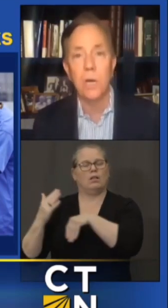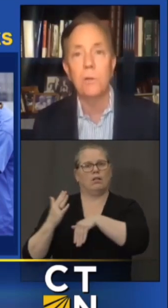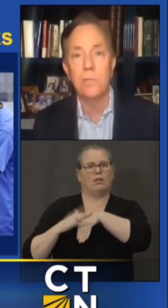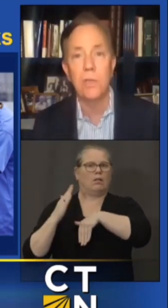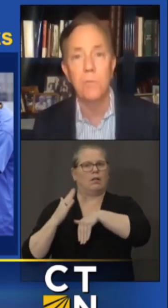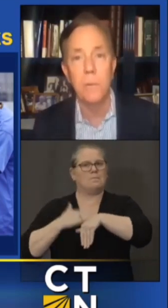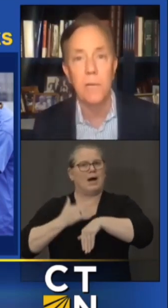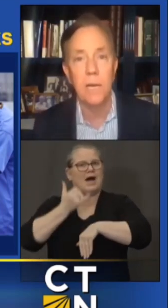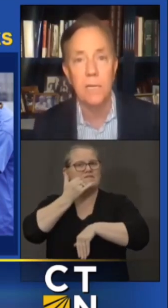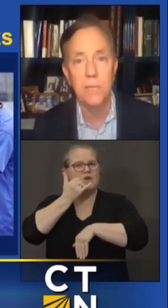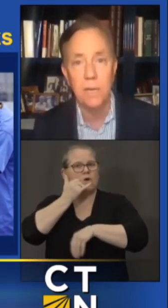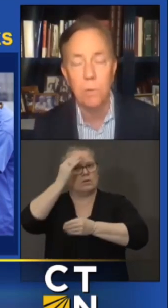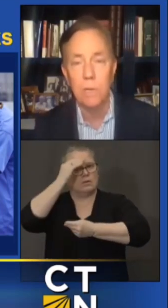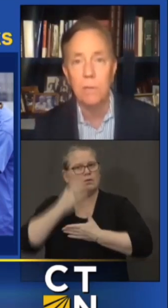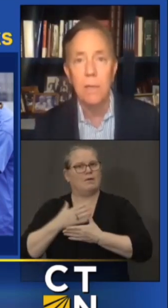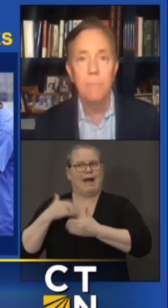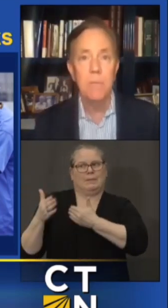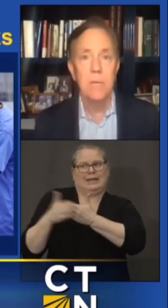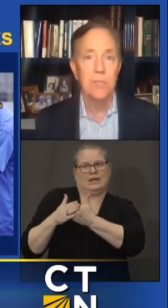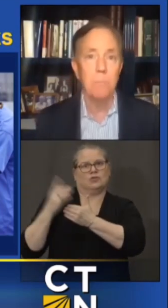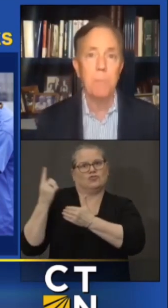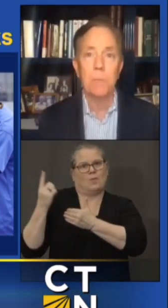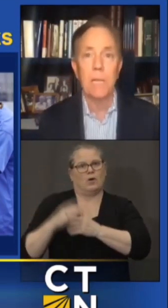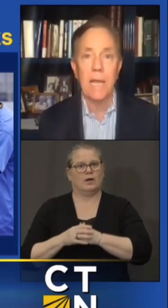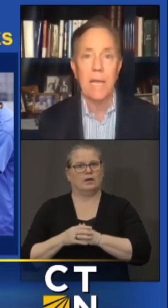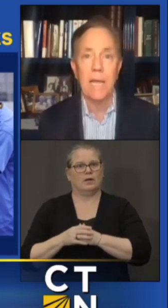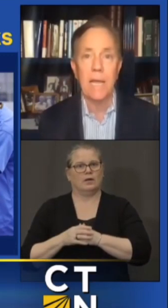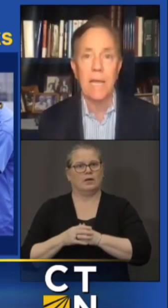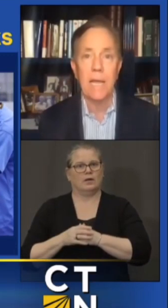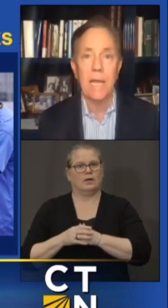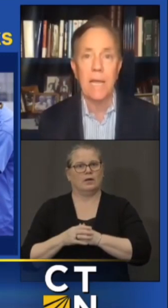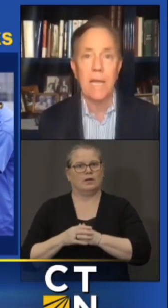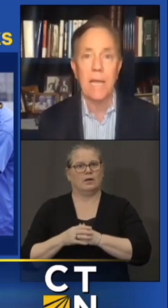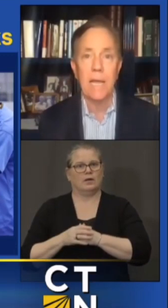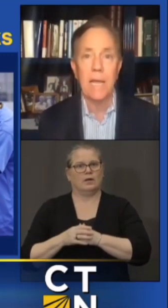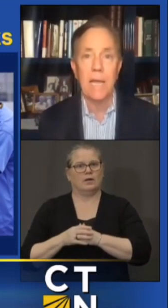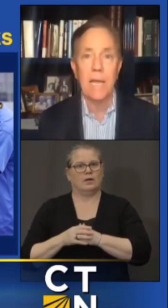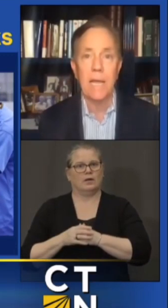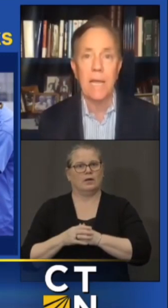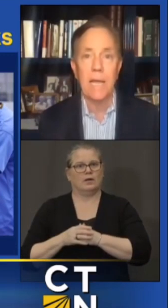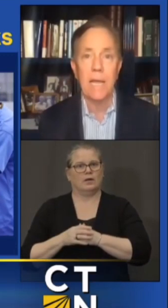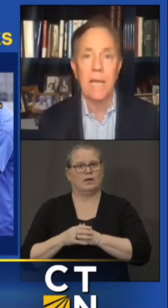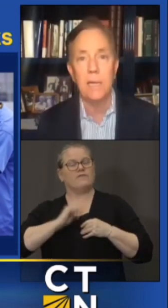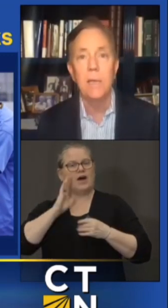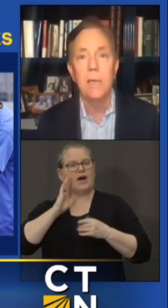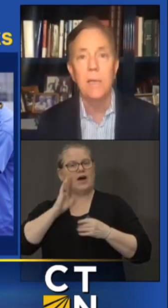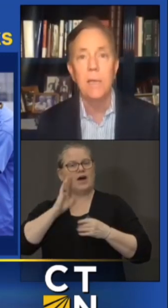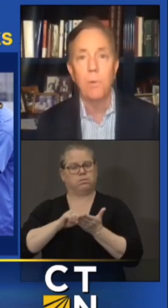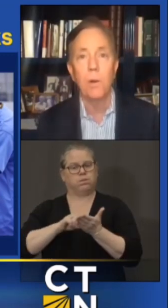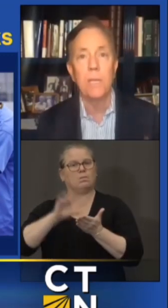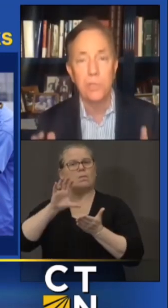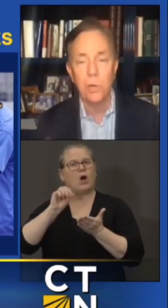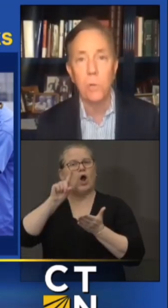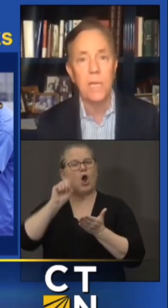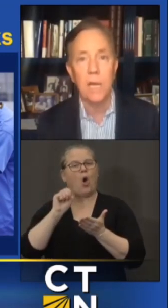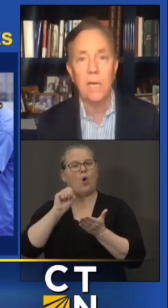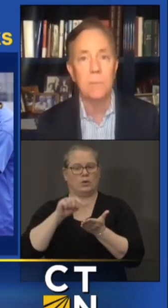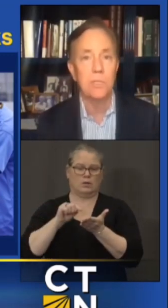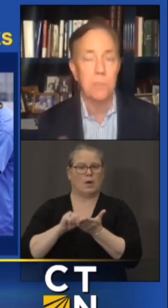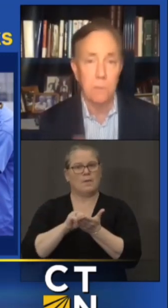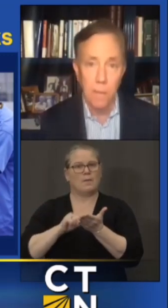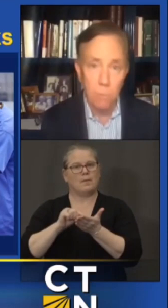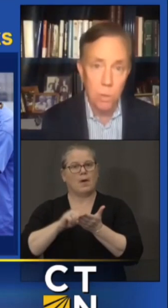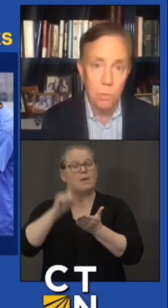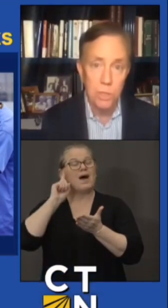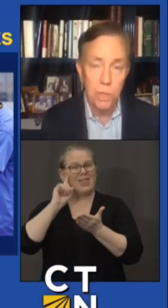notice others that you've been in contact with. Some people are a little hesitant to input that code. And again, remember, it's totally